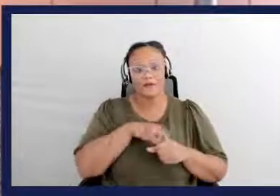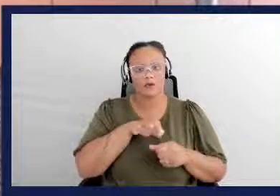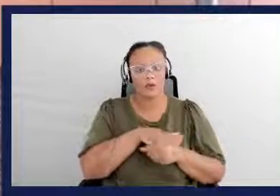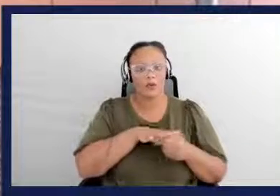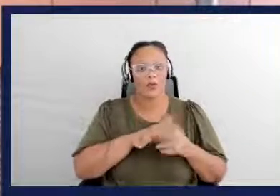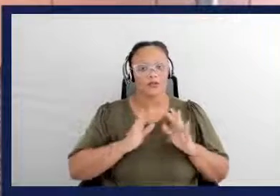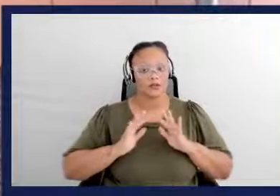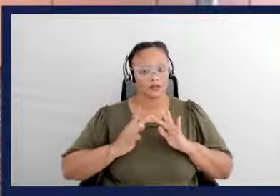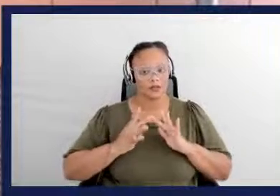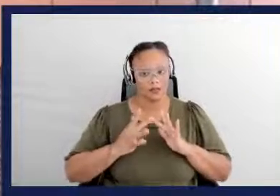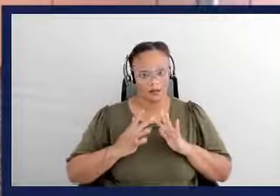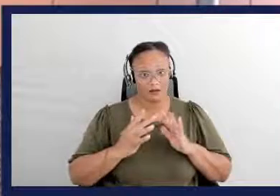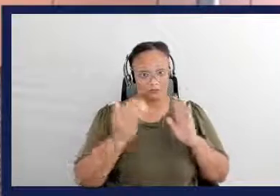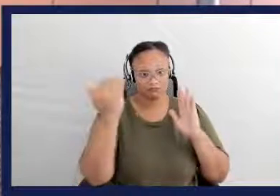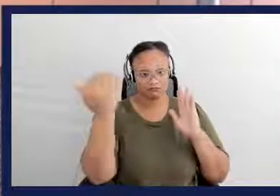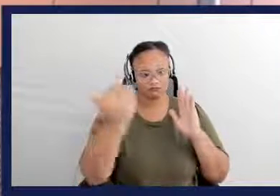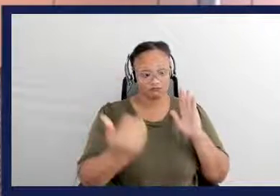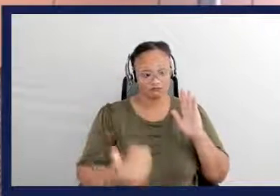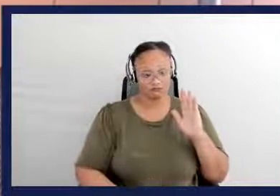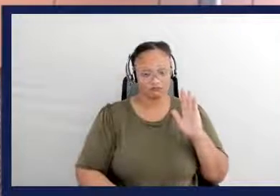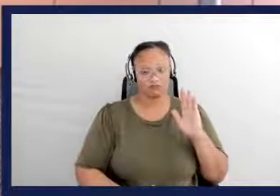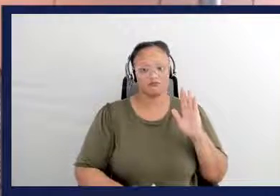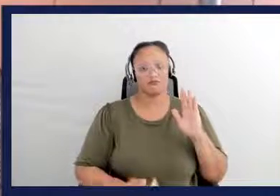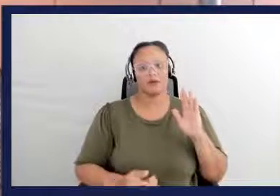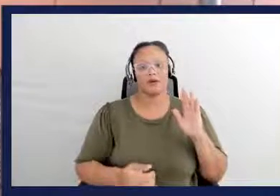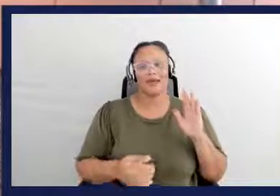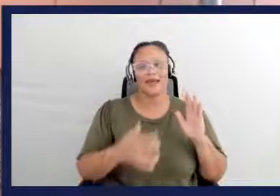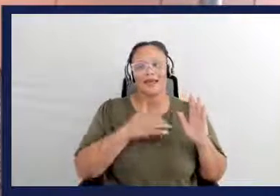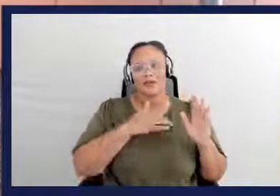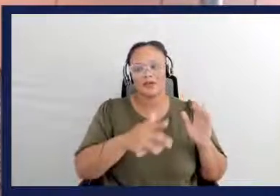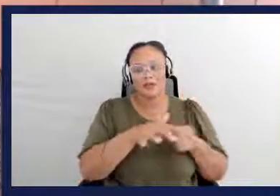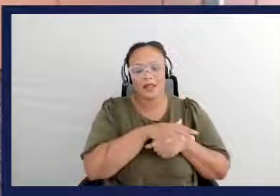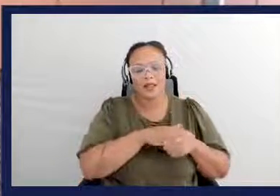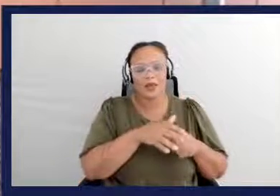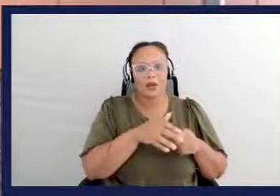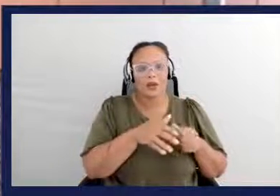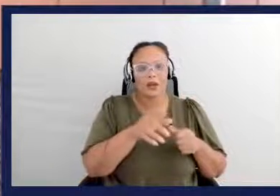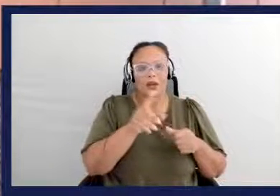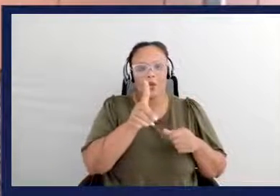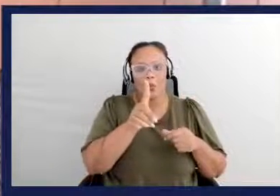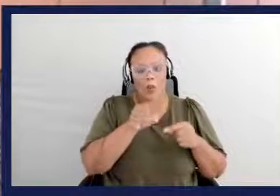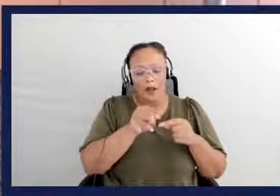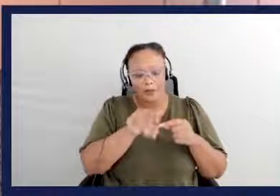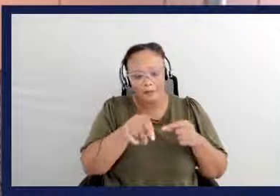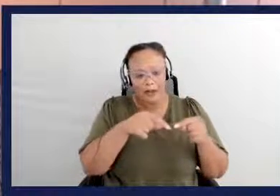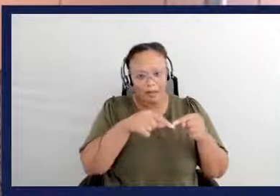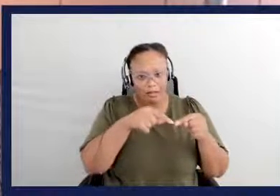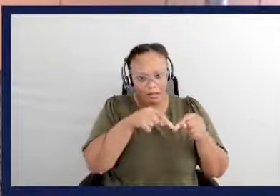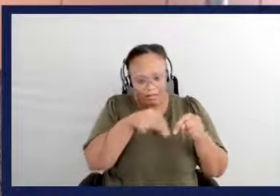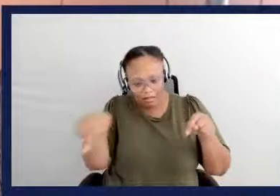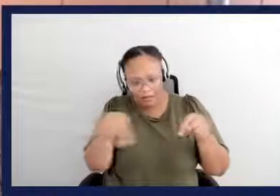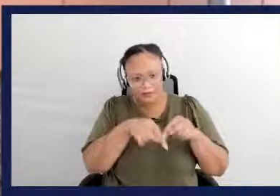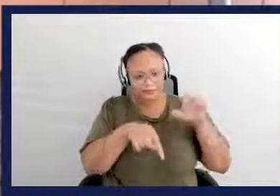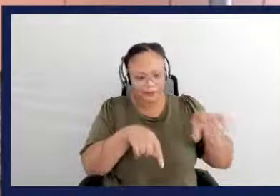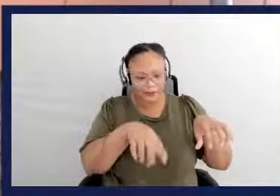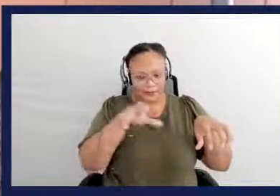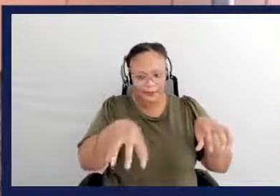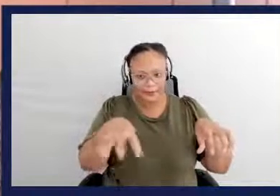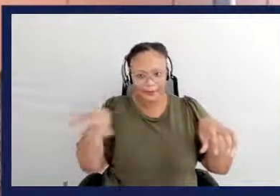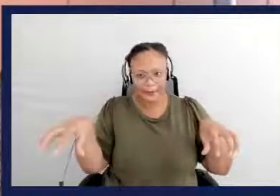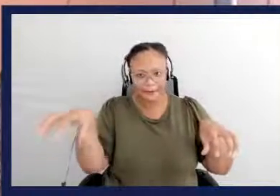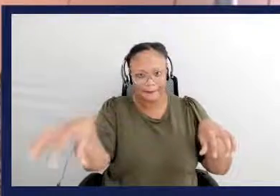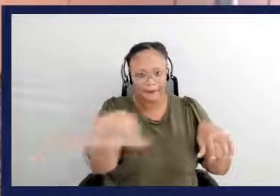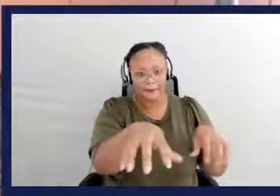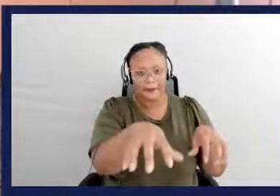those voting locations every 1 to 2 miles. And many of those voting locations are very close to public